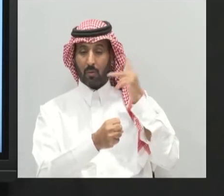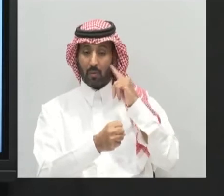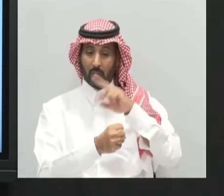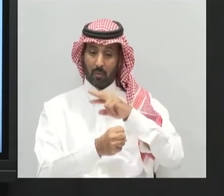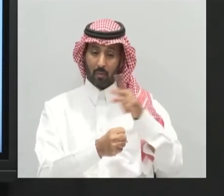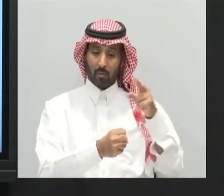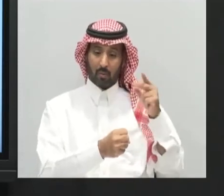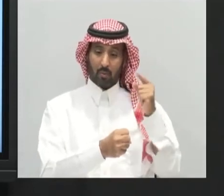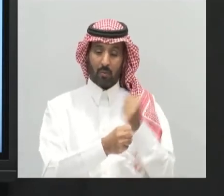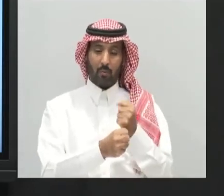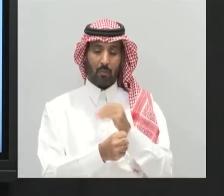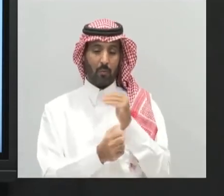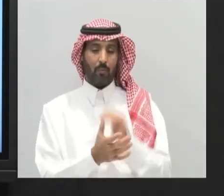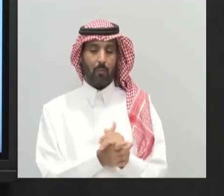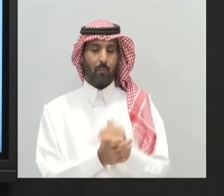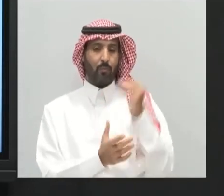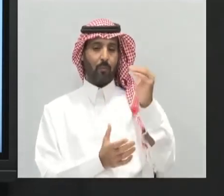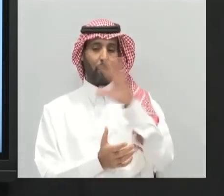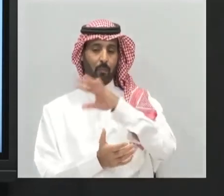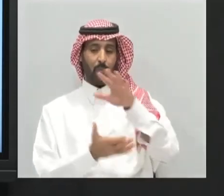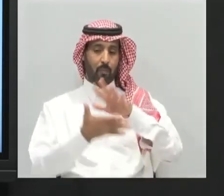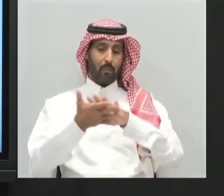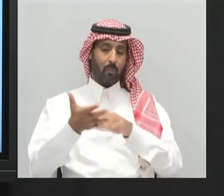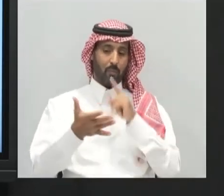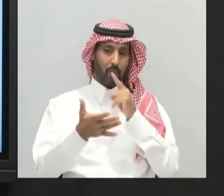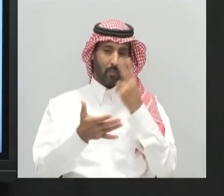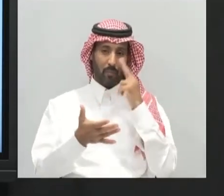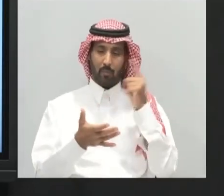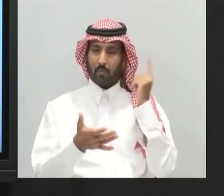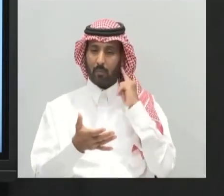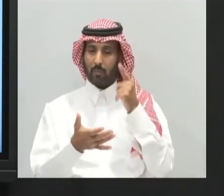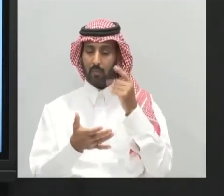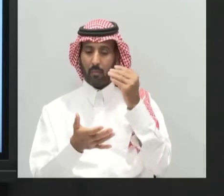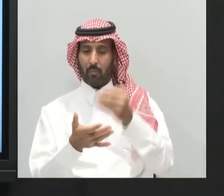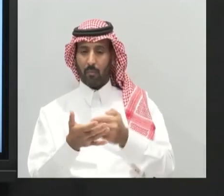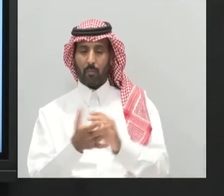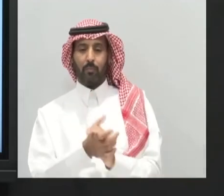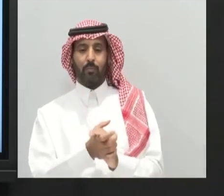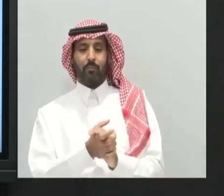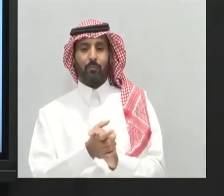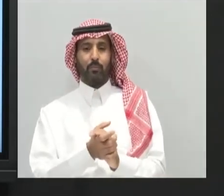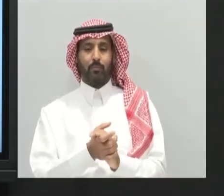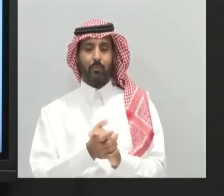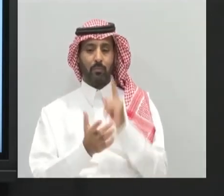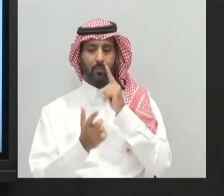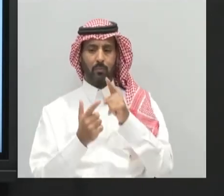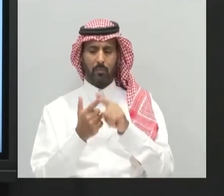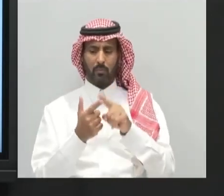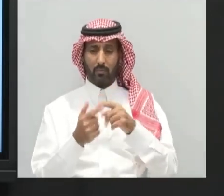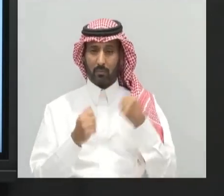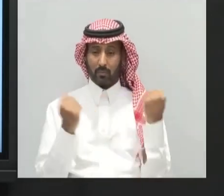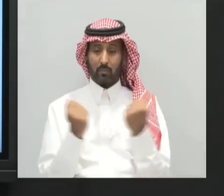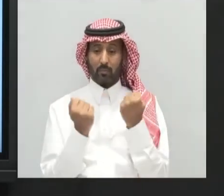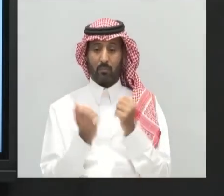different phrases. And what I want you to do to listen at each of these phrases and we practice